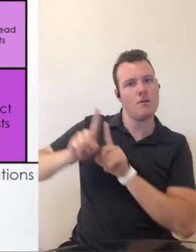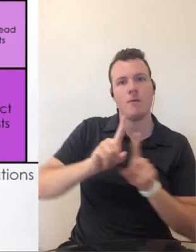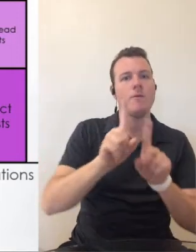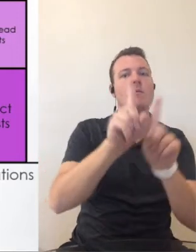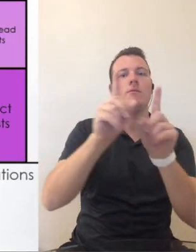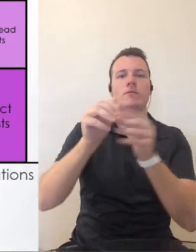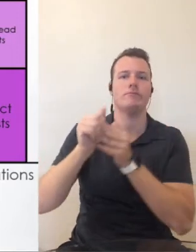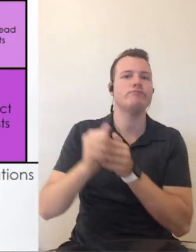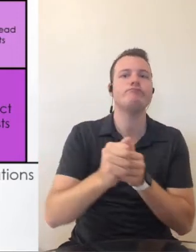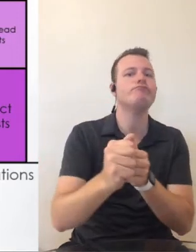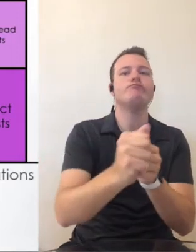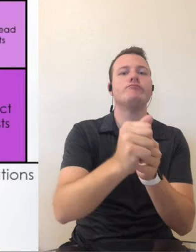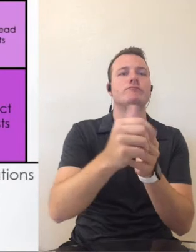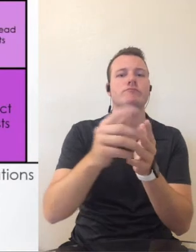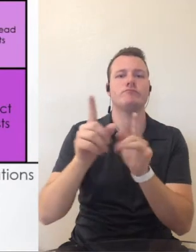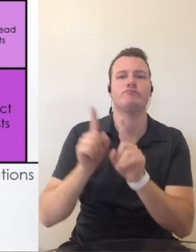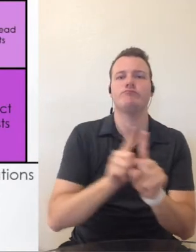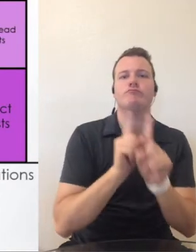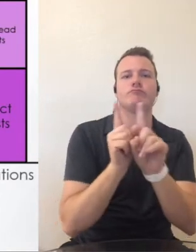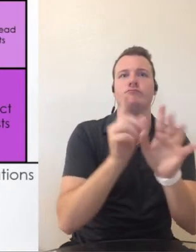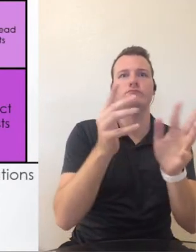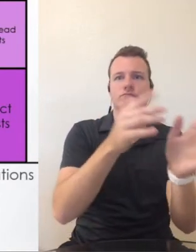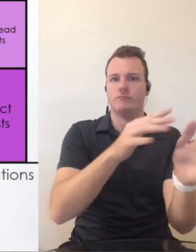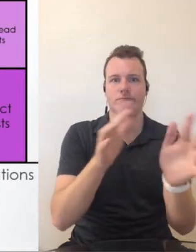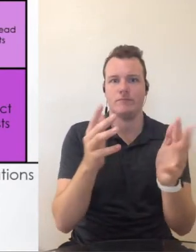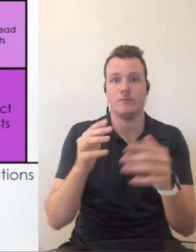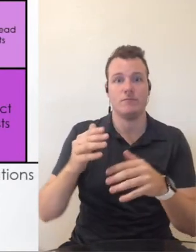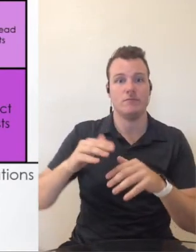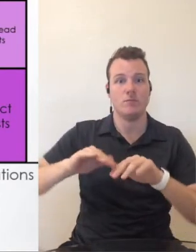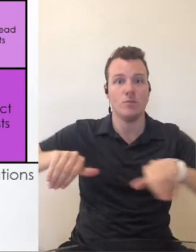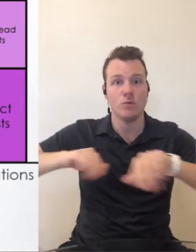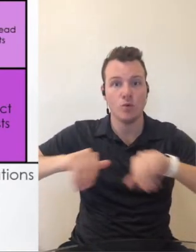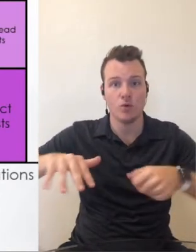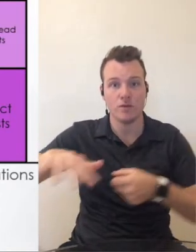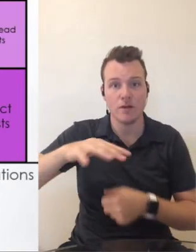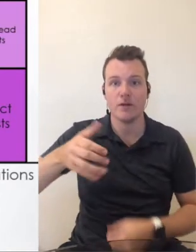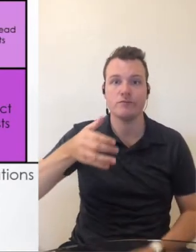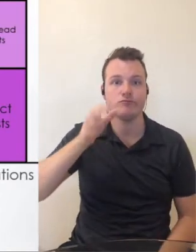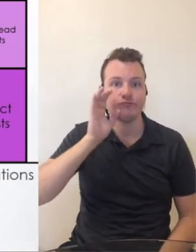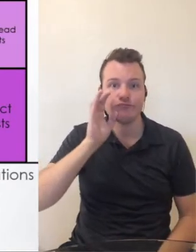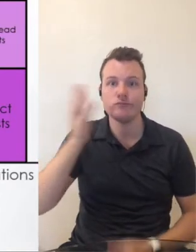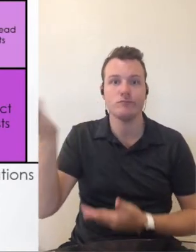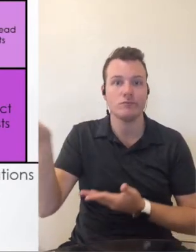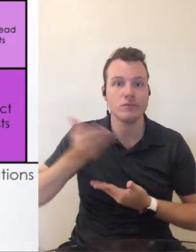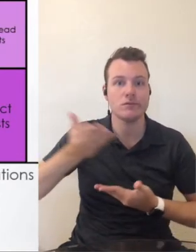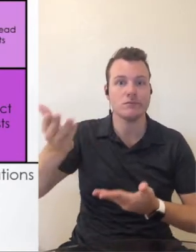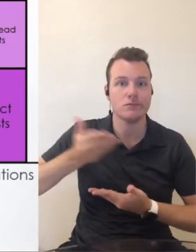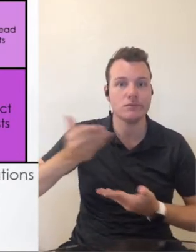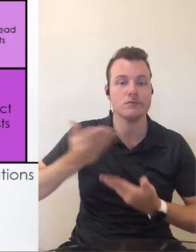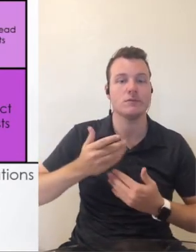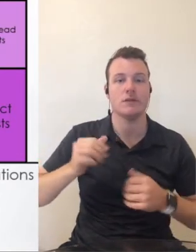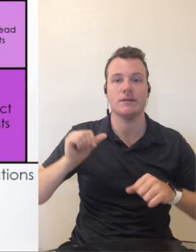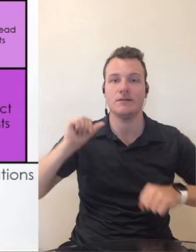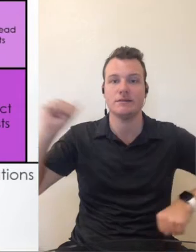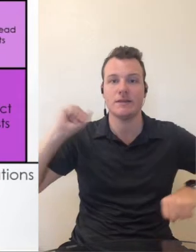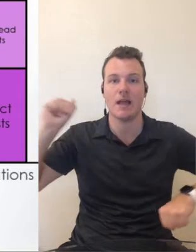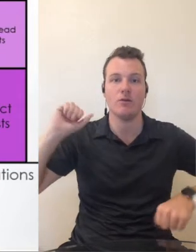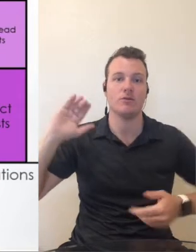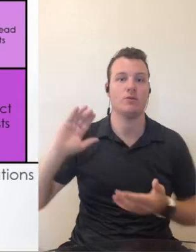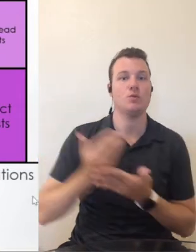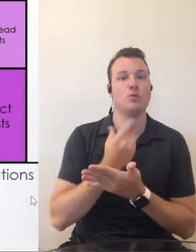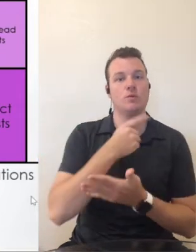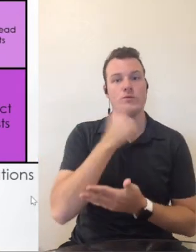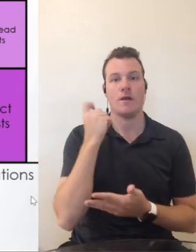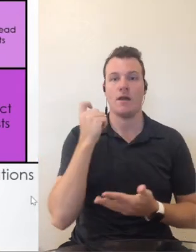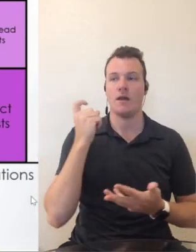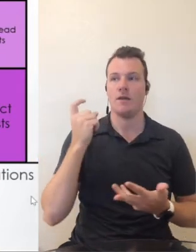point B. If you are at the pool, you always have a drink. You always have a fresh towel.